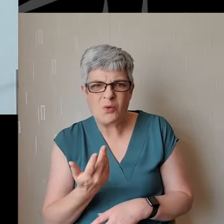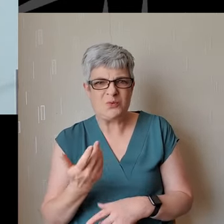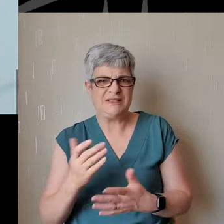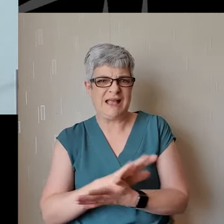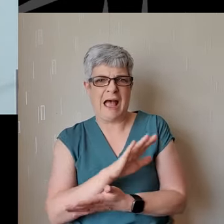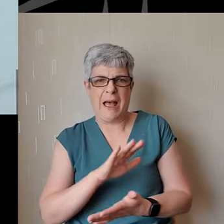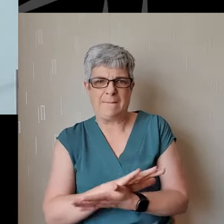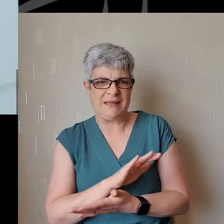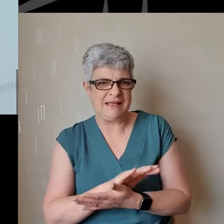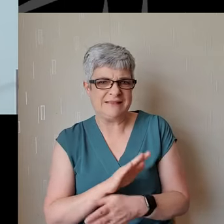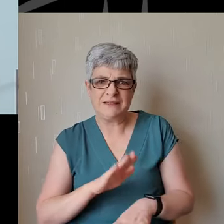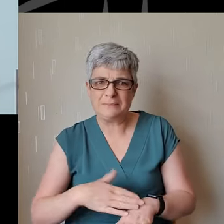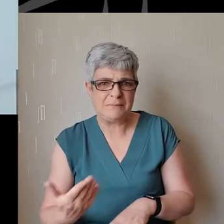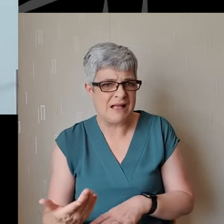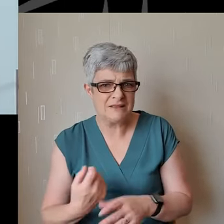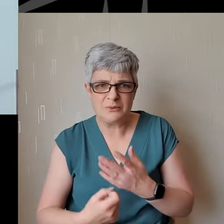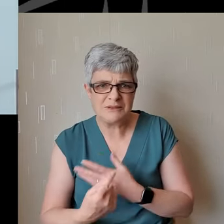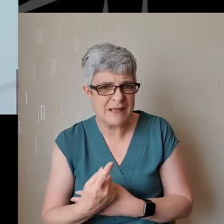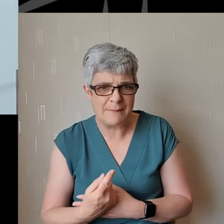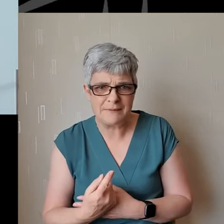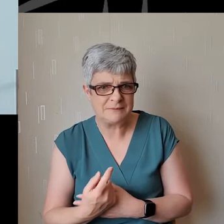what goes on.